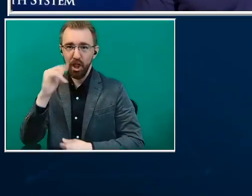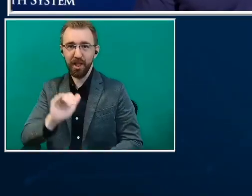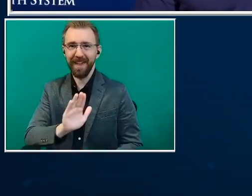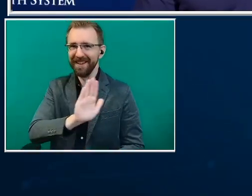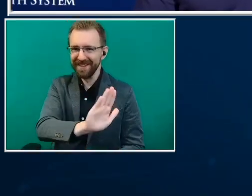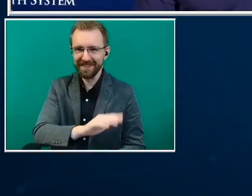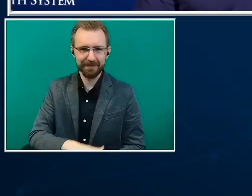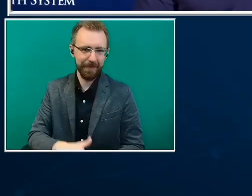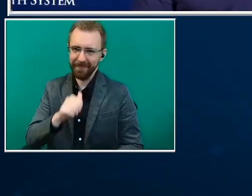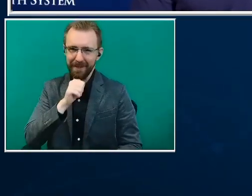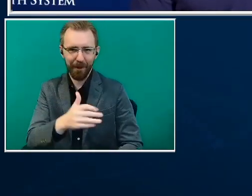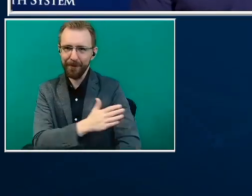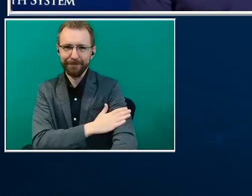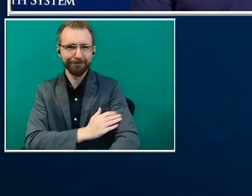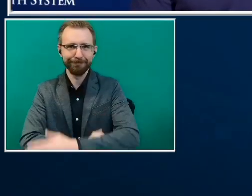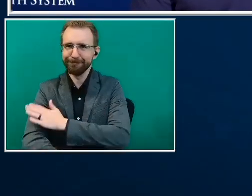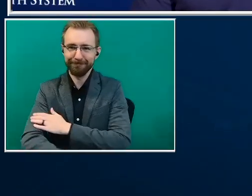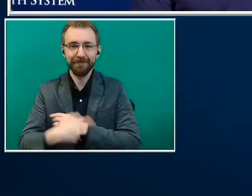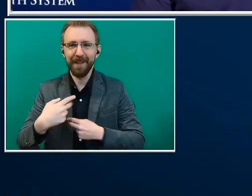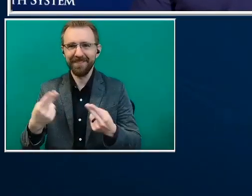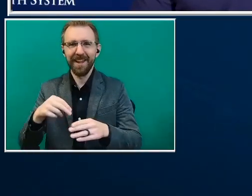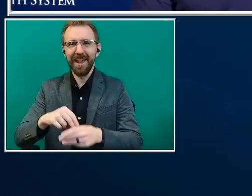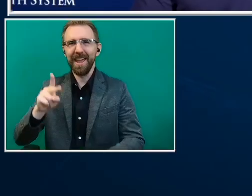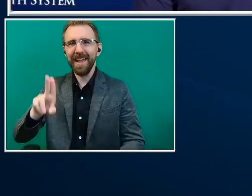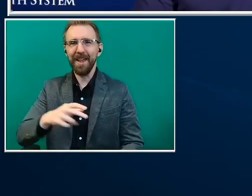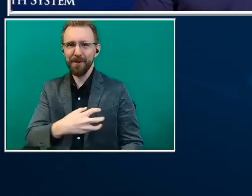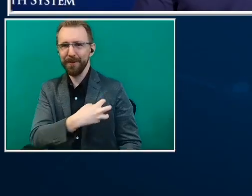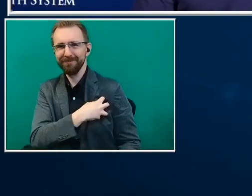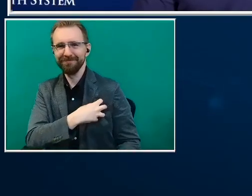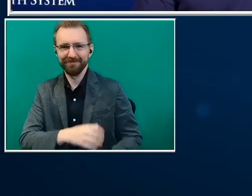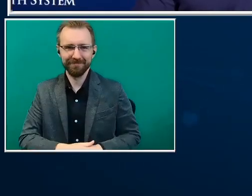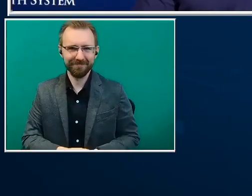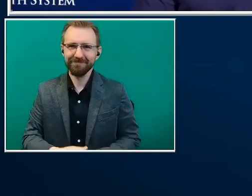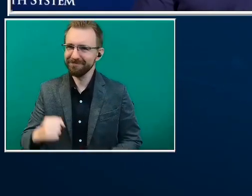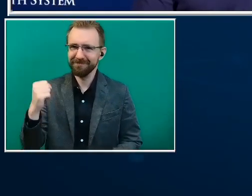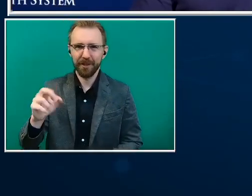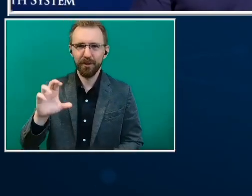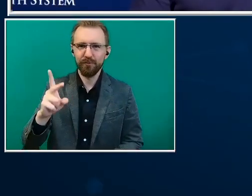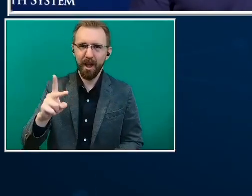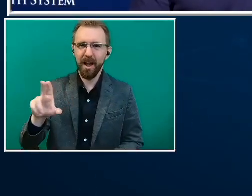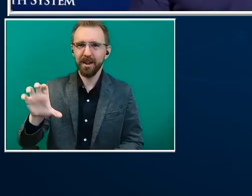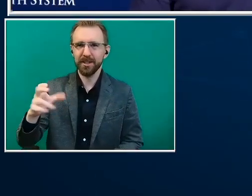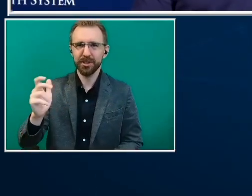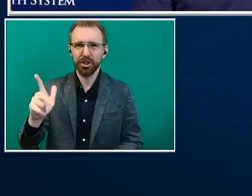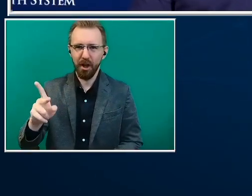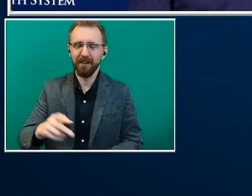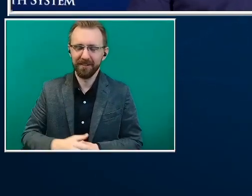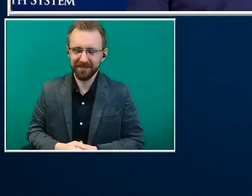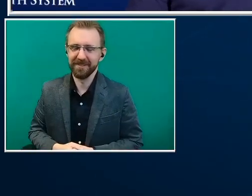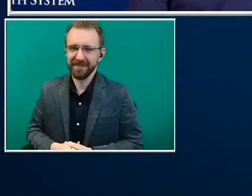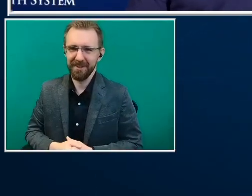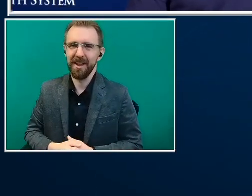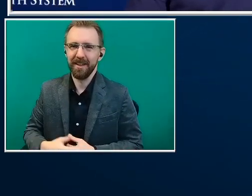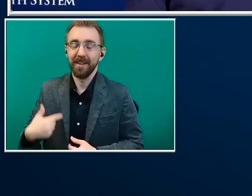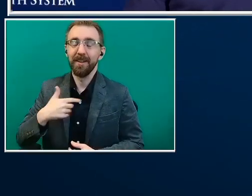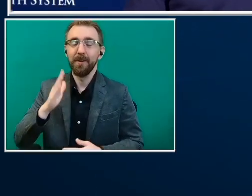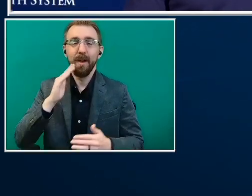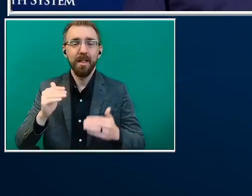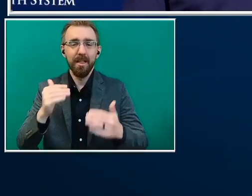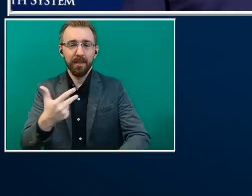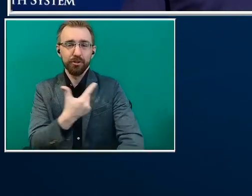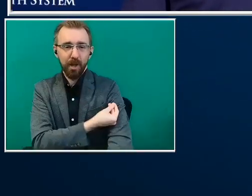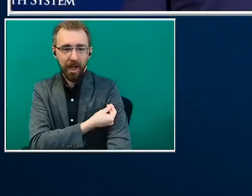I'm here in my KU Jayhawk shirt. So how about Rock that? Chalk. Rock Chalk Jayhawk. All right, so we're going to go ahead and get these shots. Now, the